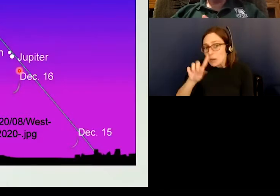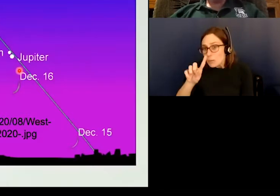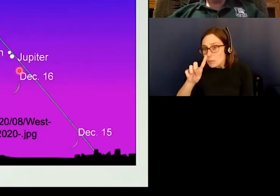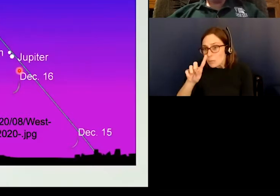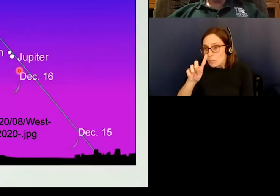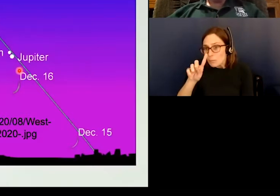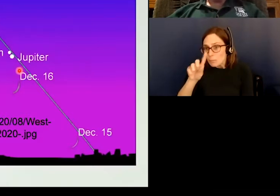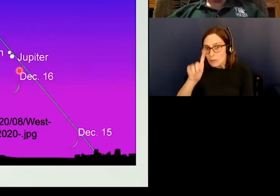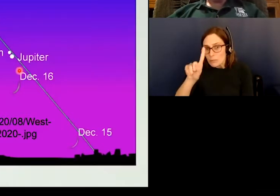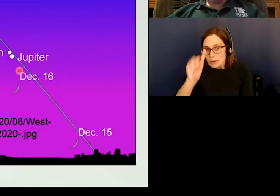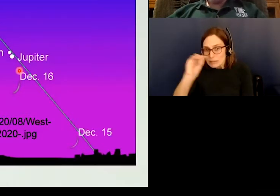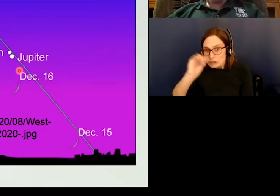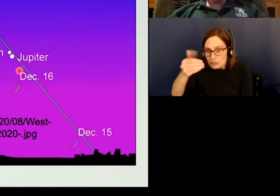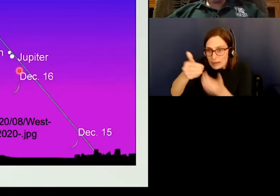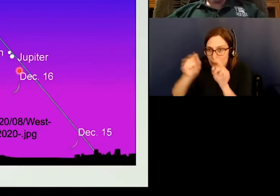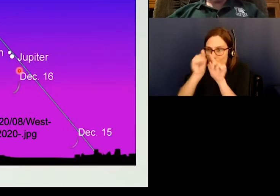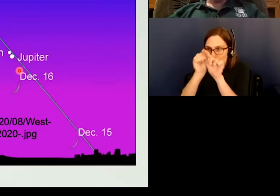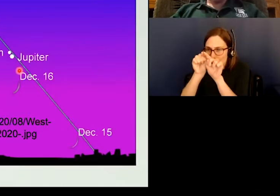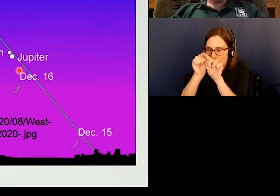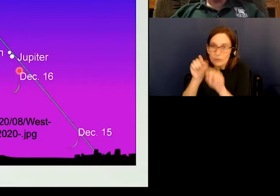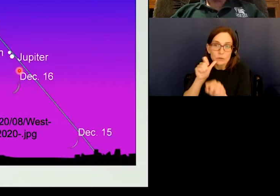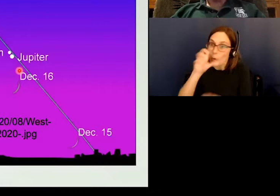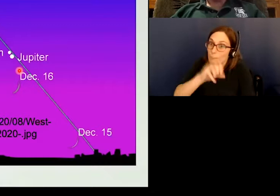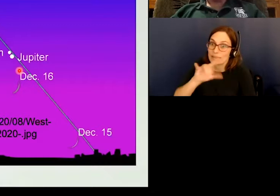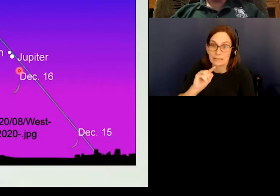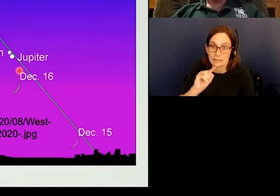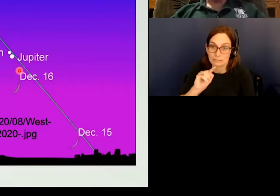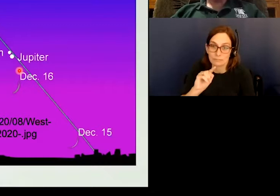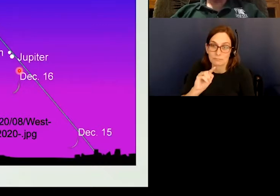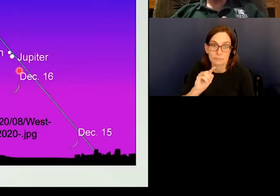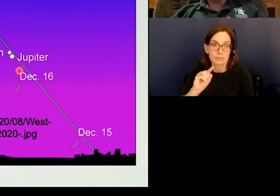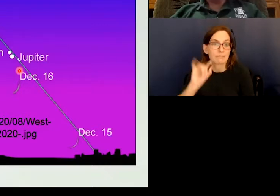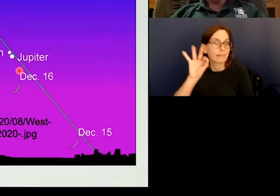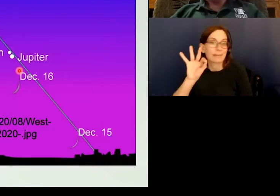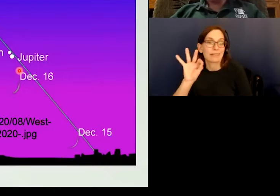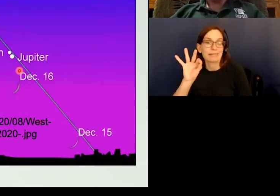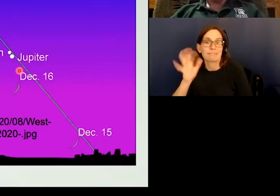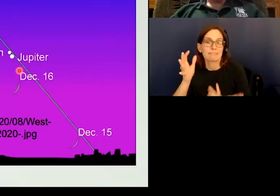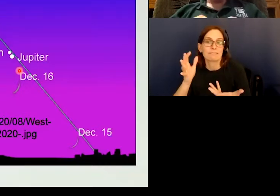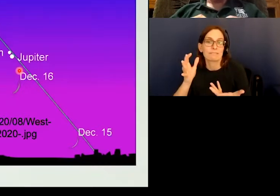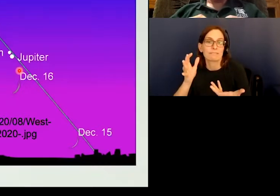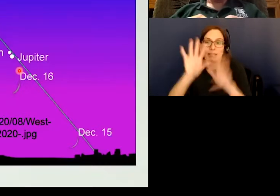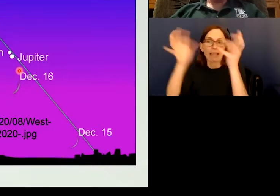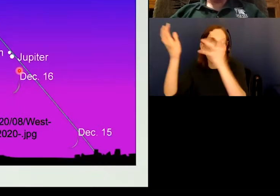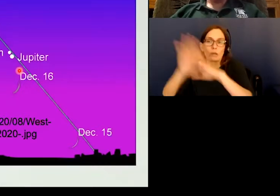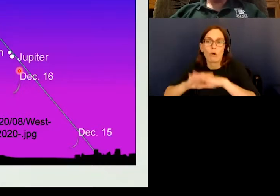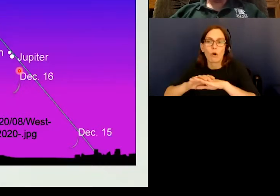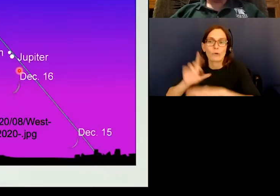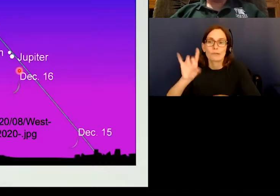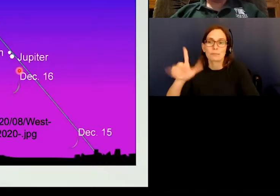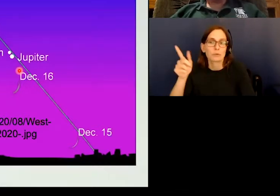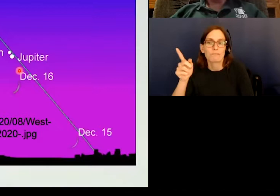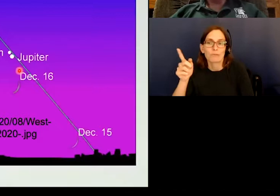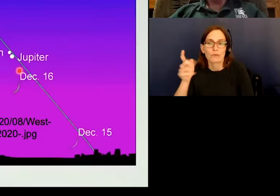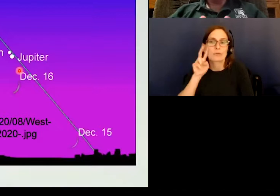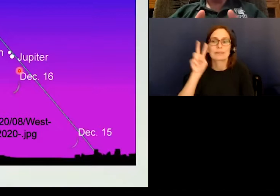apart. Don't miss it. And don't worry about the 21st if it's because it might be cloudy. If it's the 19th or